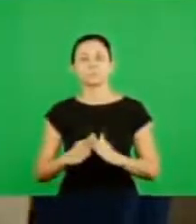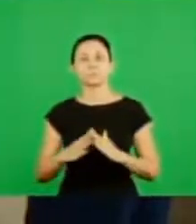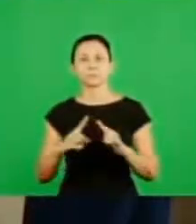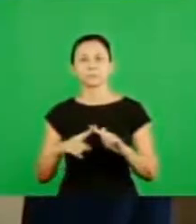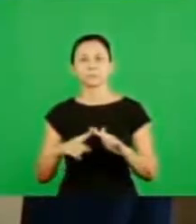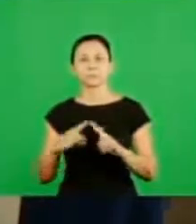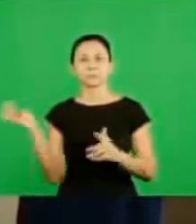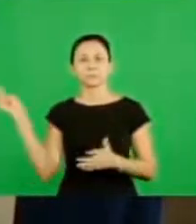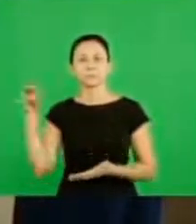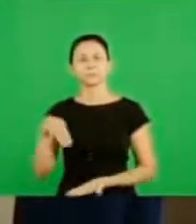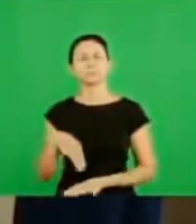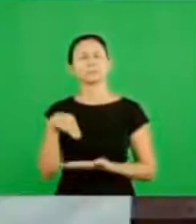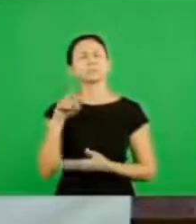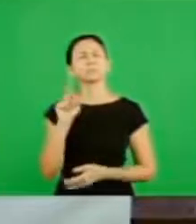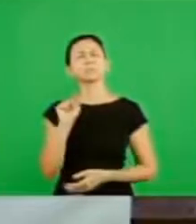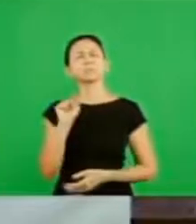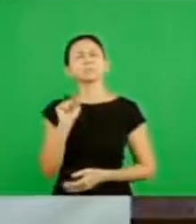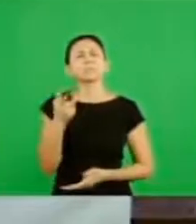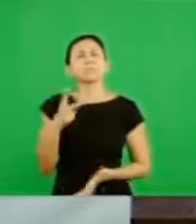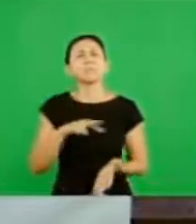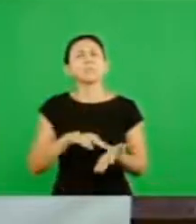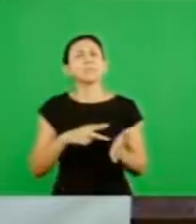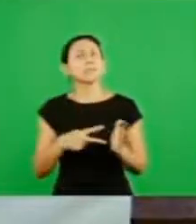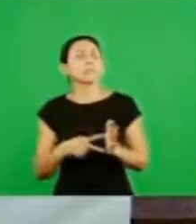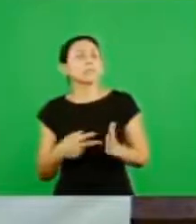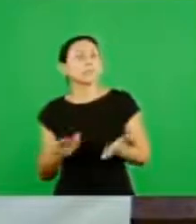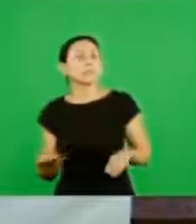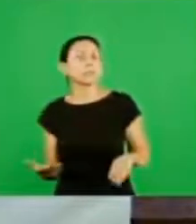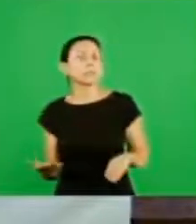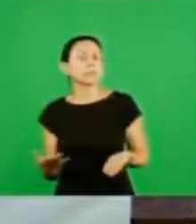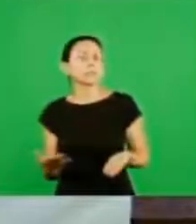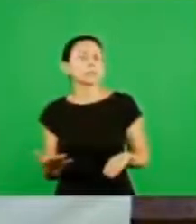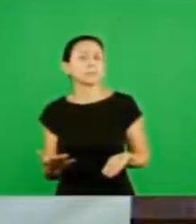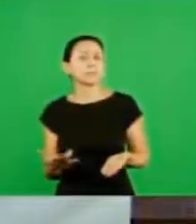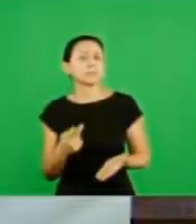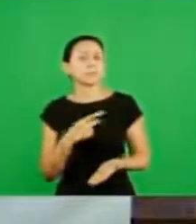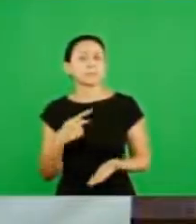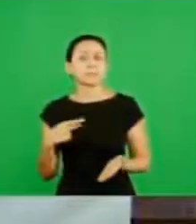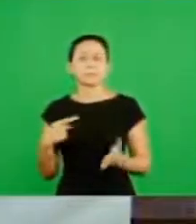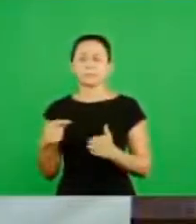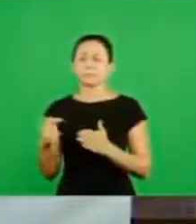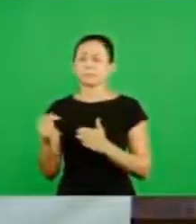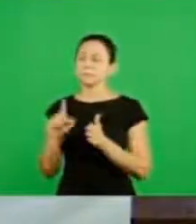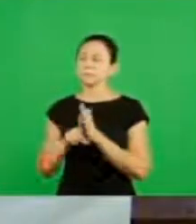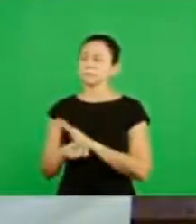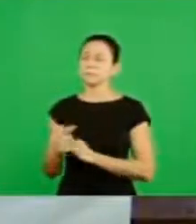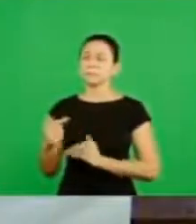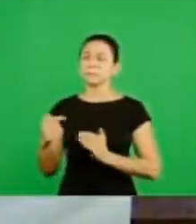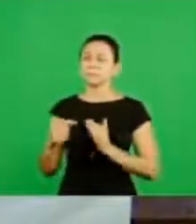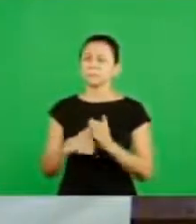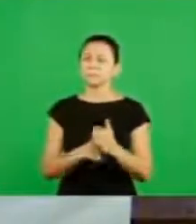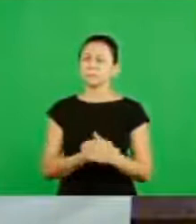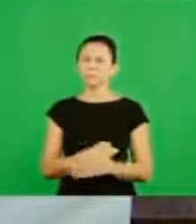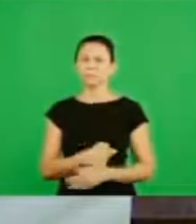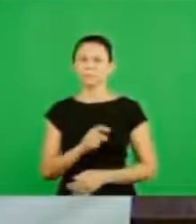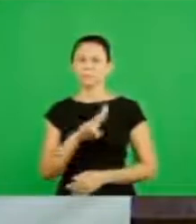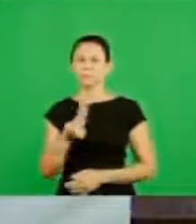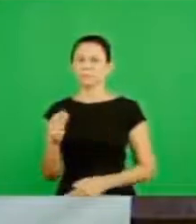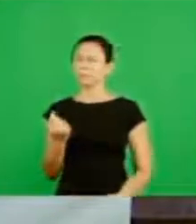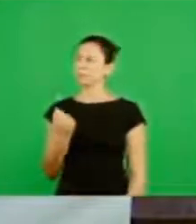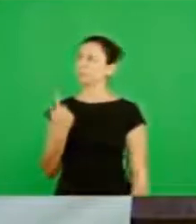the solemn signs. It's the name of the church, Maranatha Christian Church. Why this? Pastor